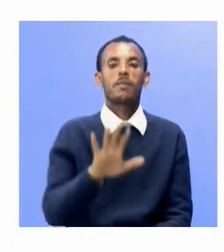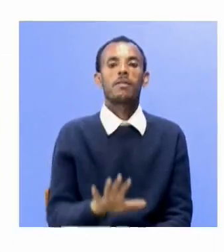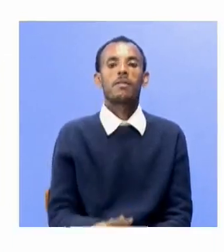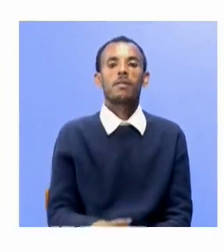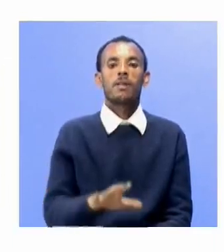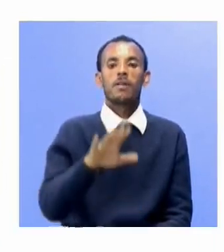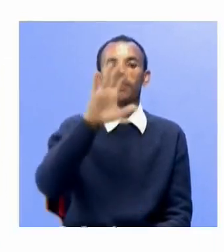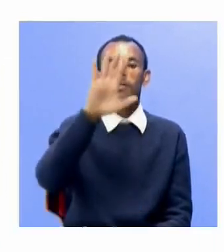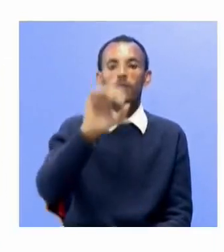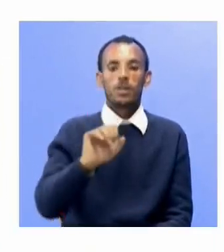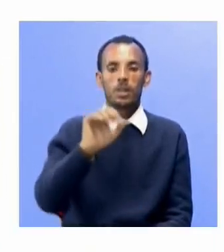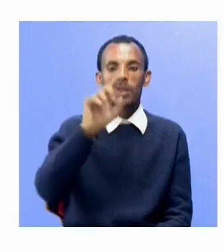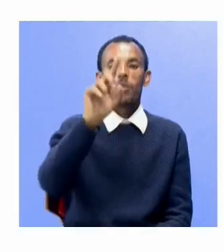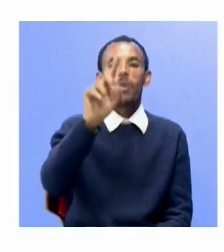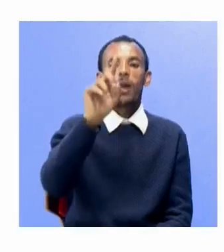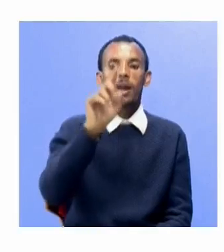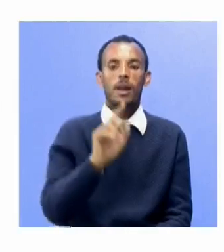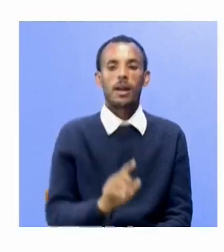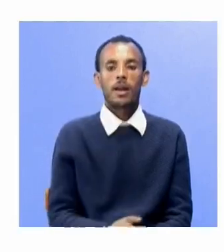41,